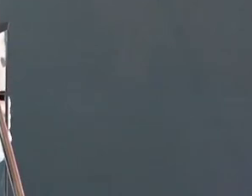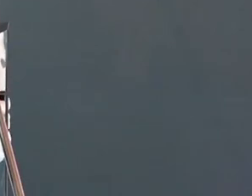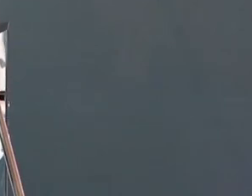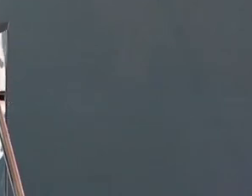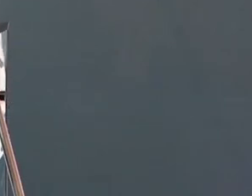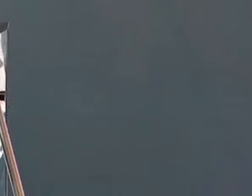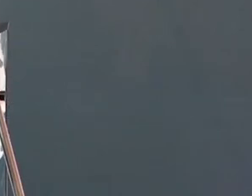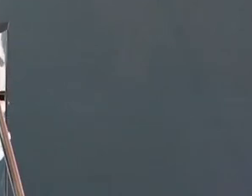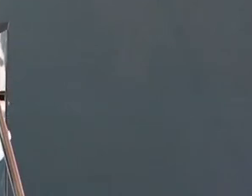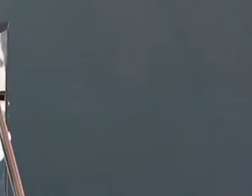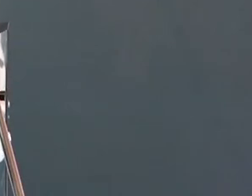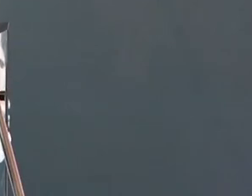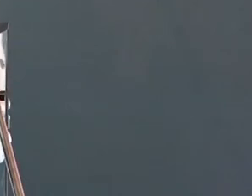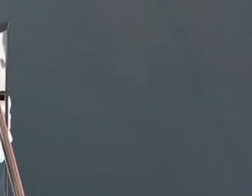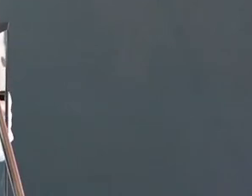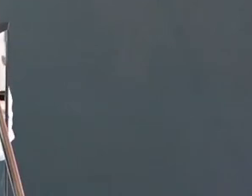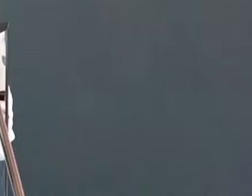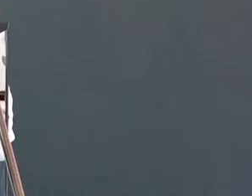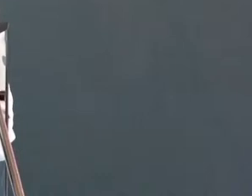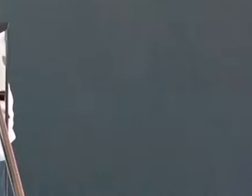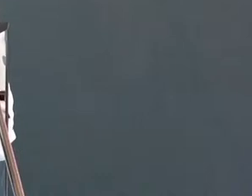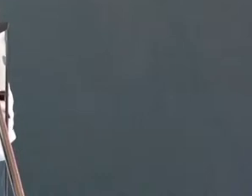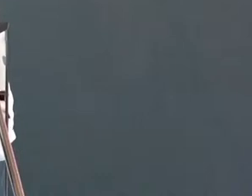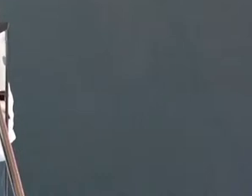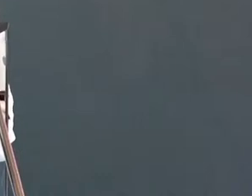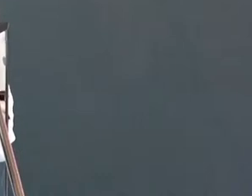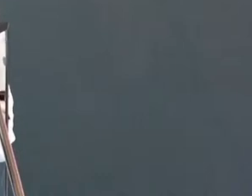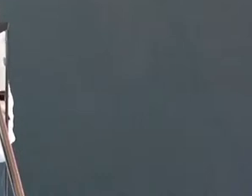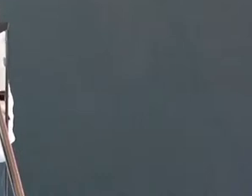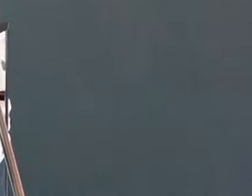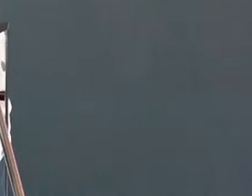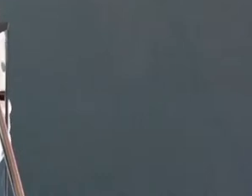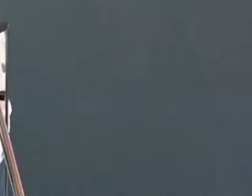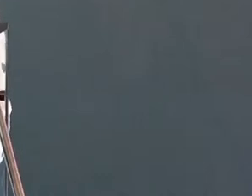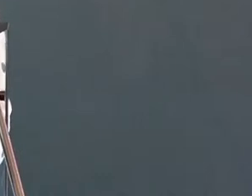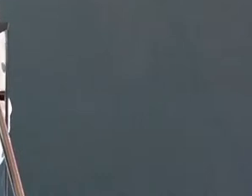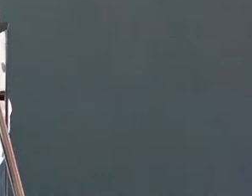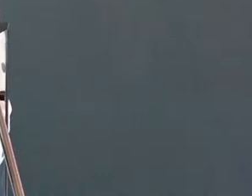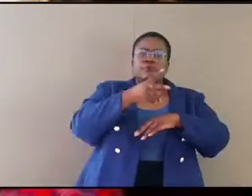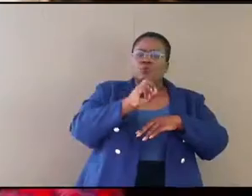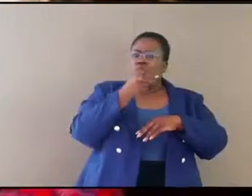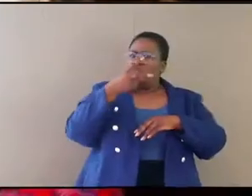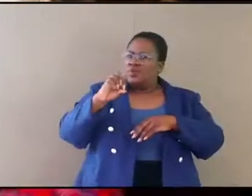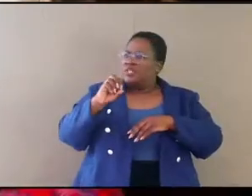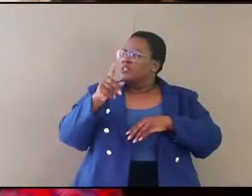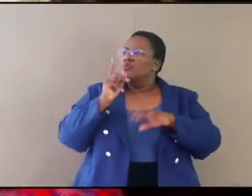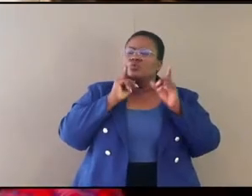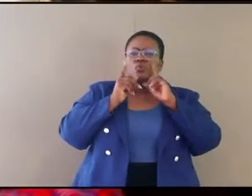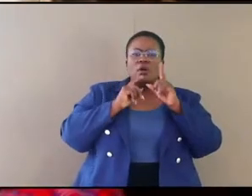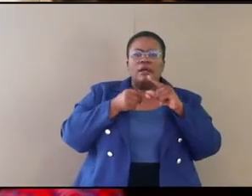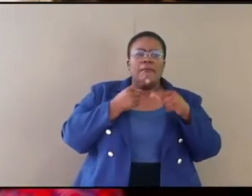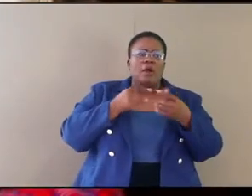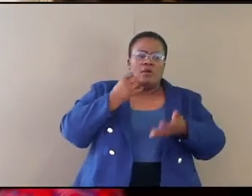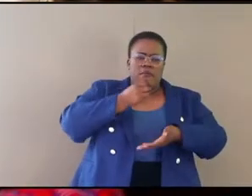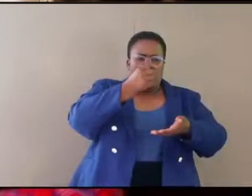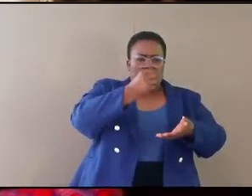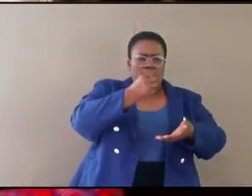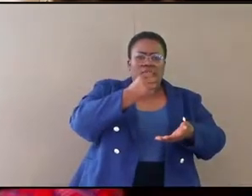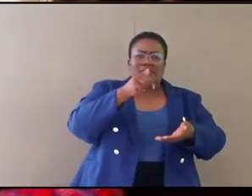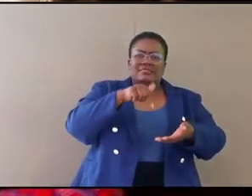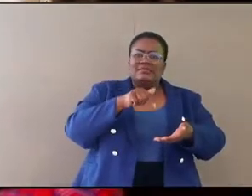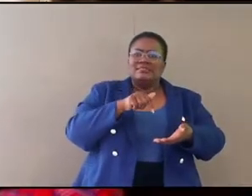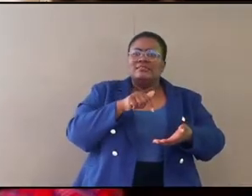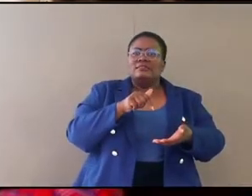when you speak, would you listen? When in 2020 you were speaking about the relief package, the social relief